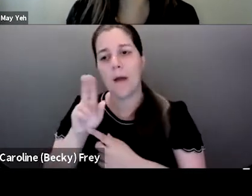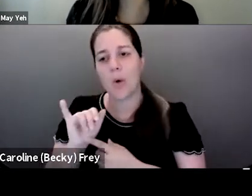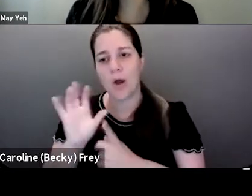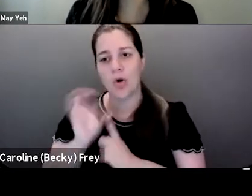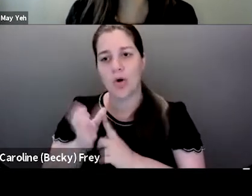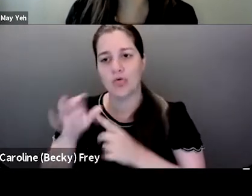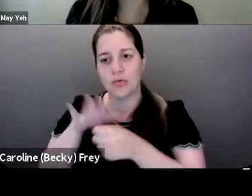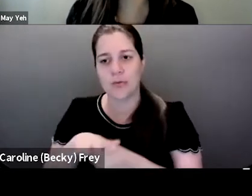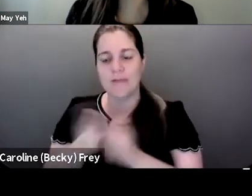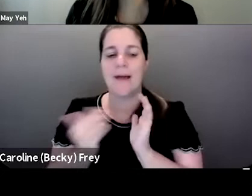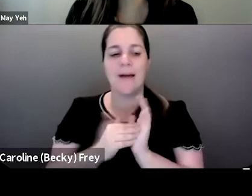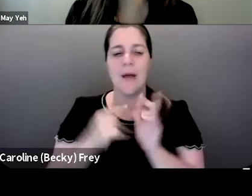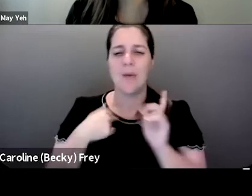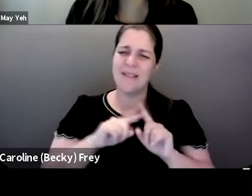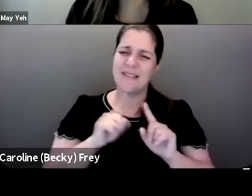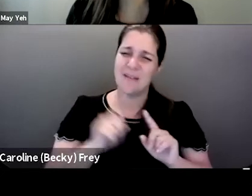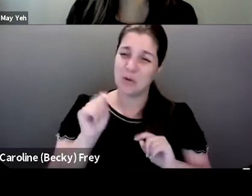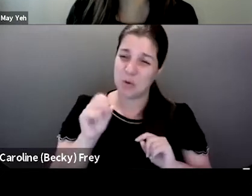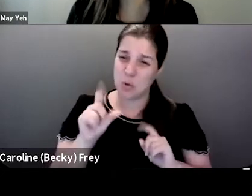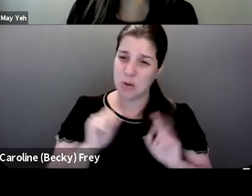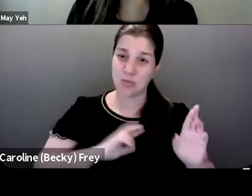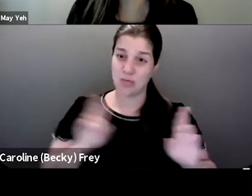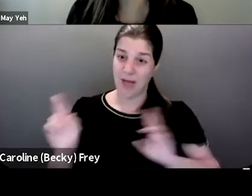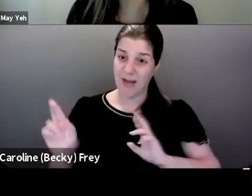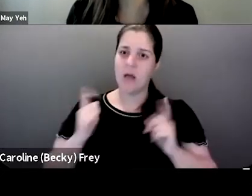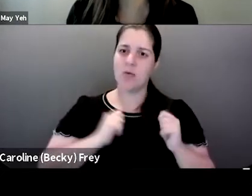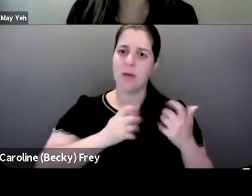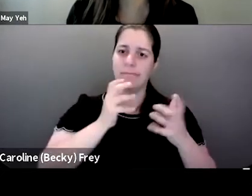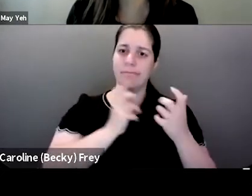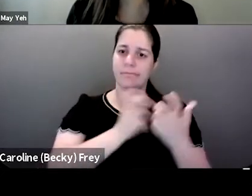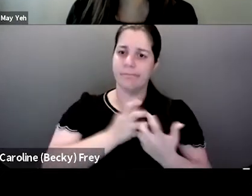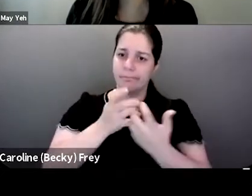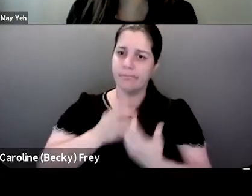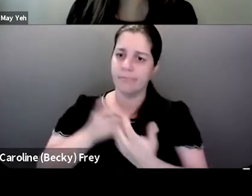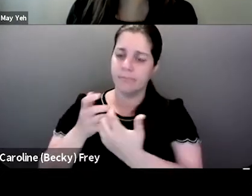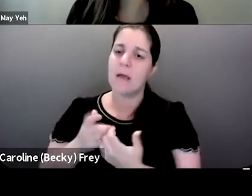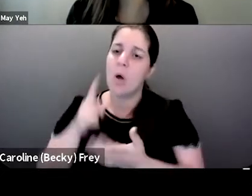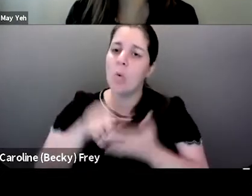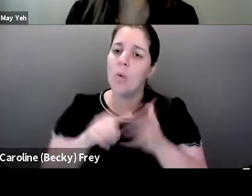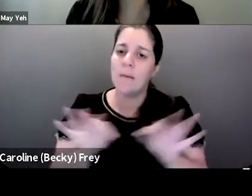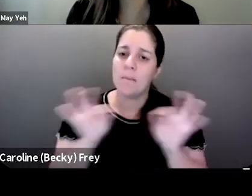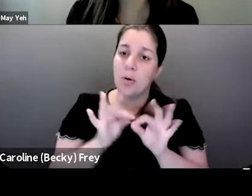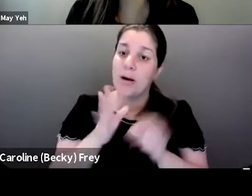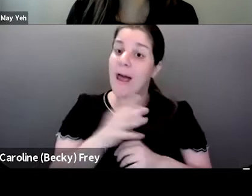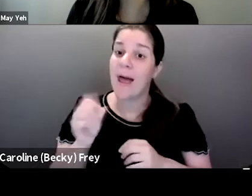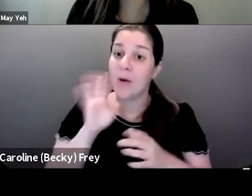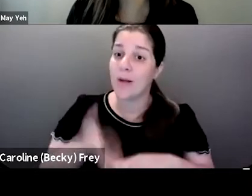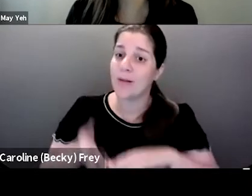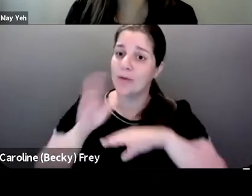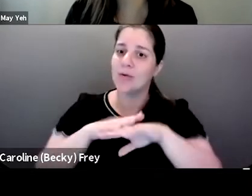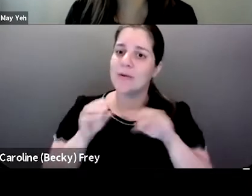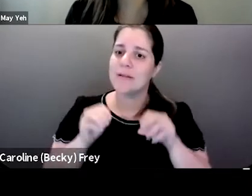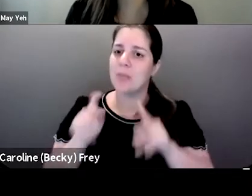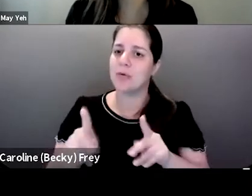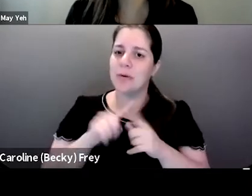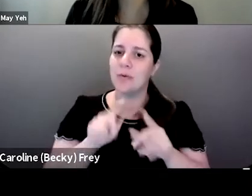beforehand for the array of possibilities gives providers a toolbox of what they may need to address important factors and also increases the likelihood of being able to train